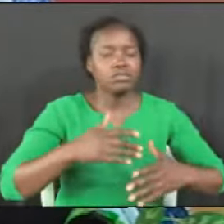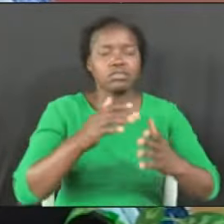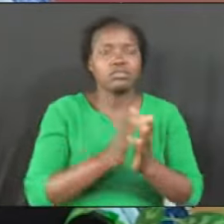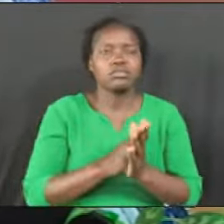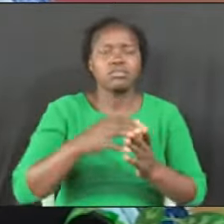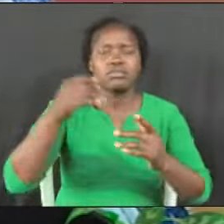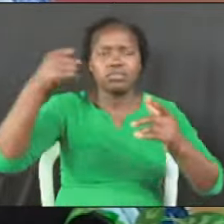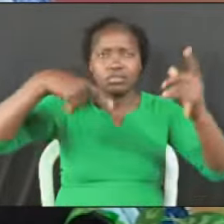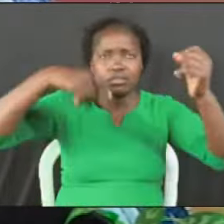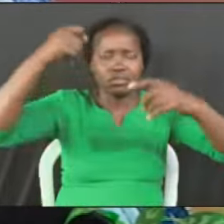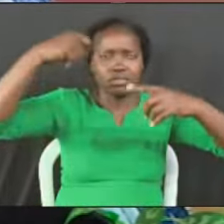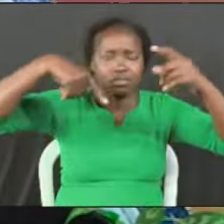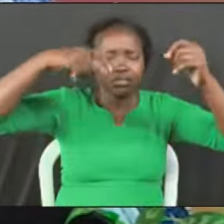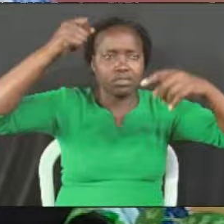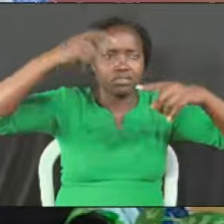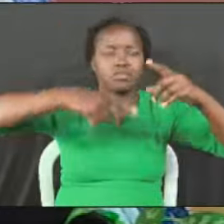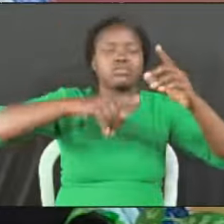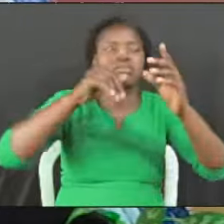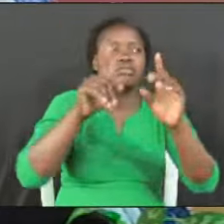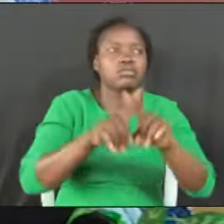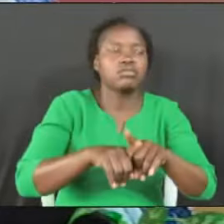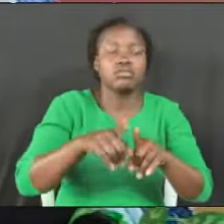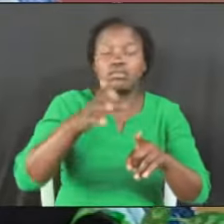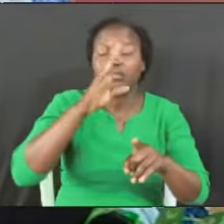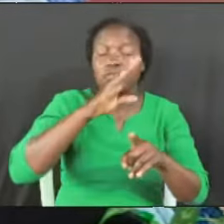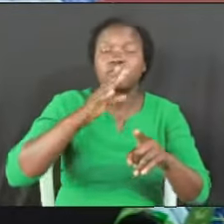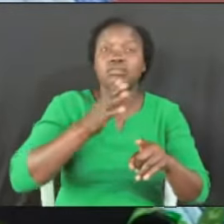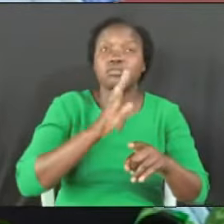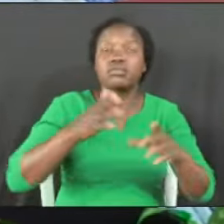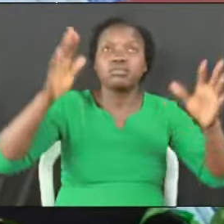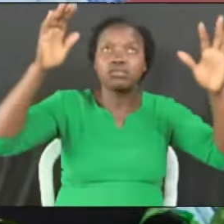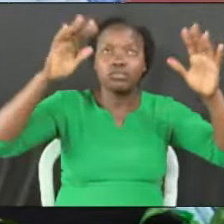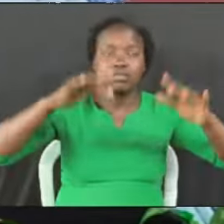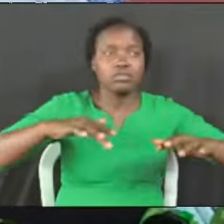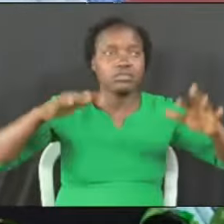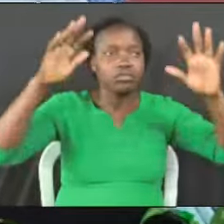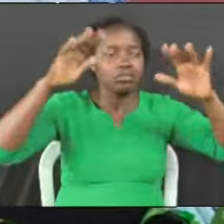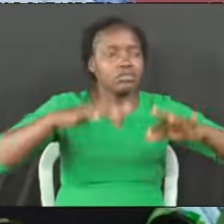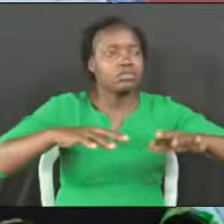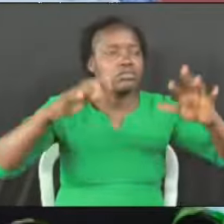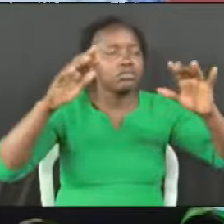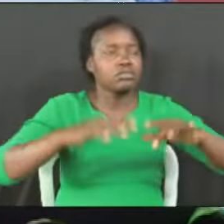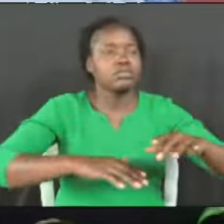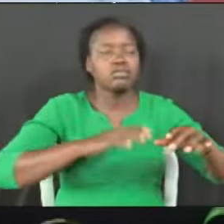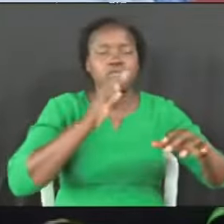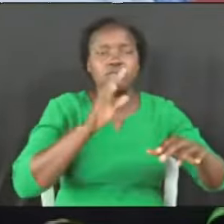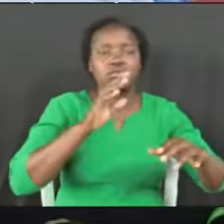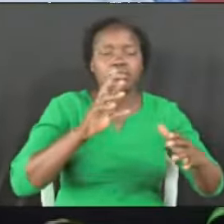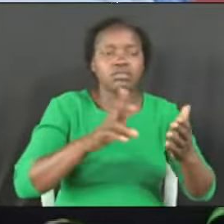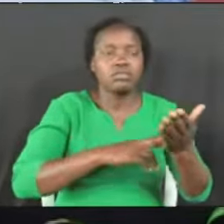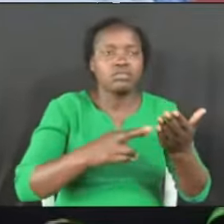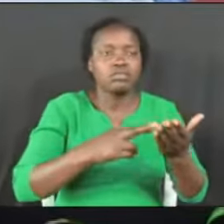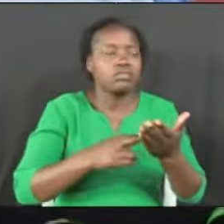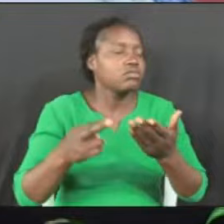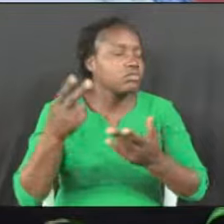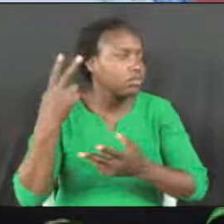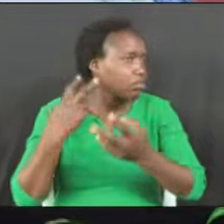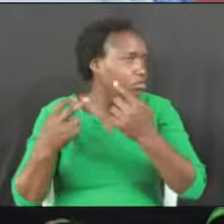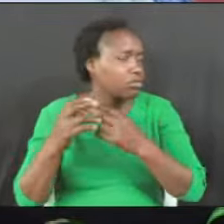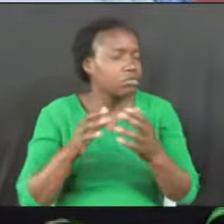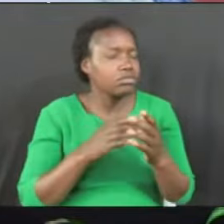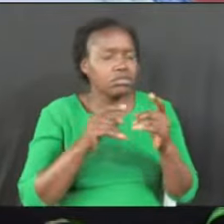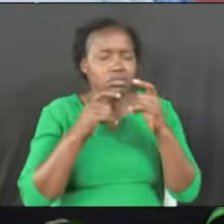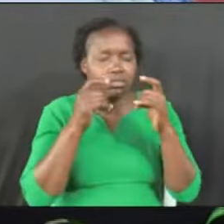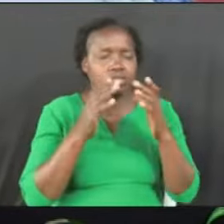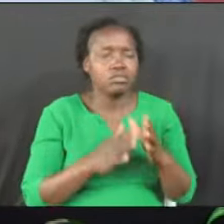twinkle. When God speaks, rain falls. When God speaks, the righteous will live and the wicked will die.